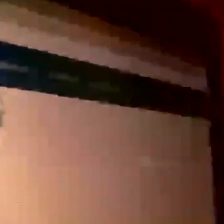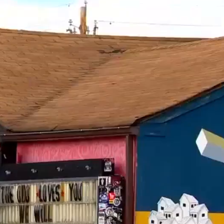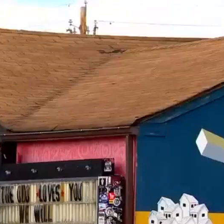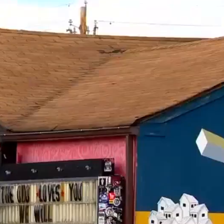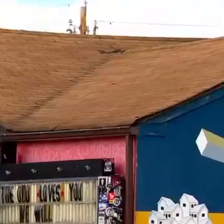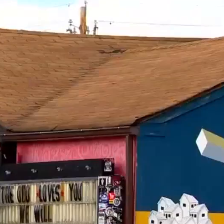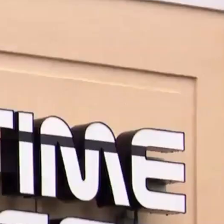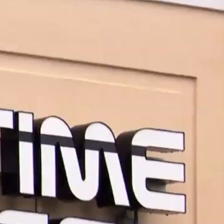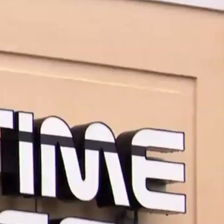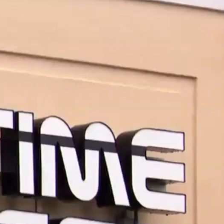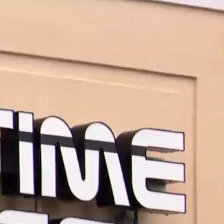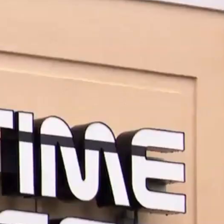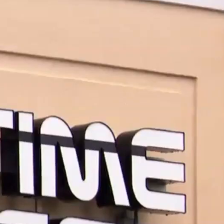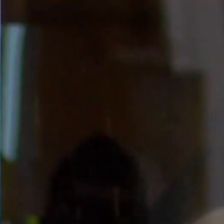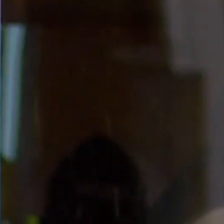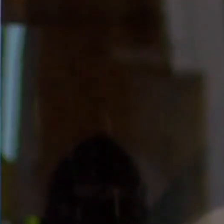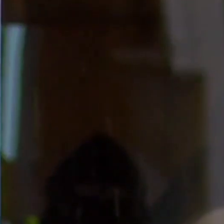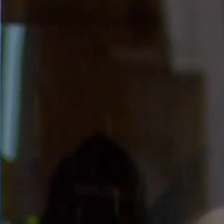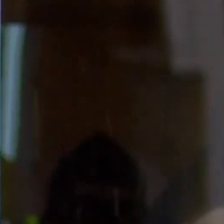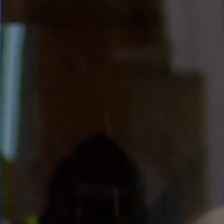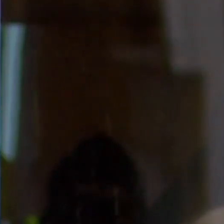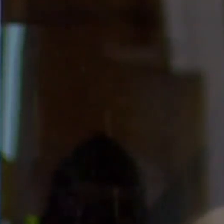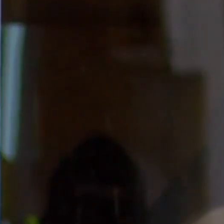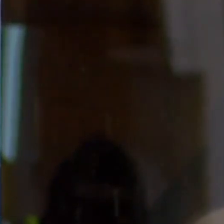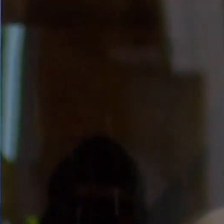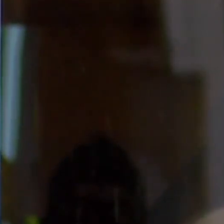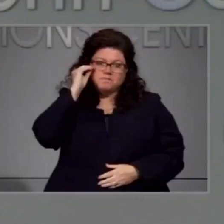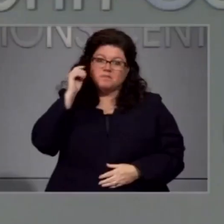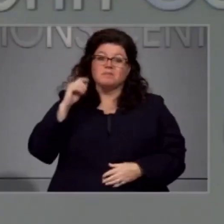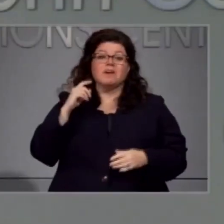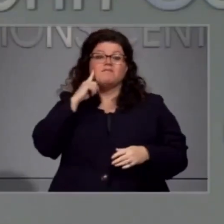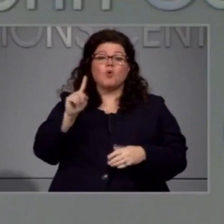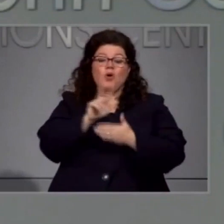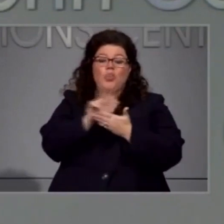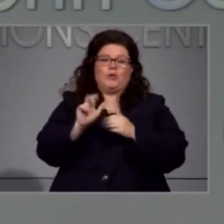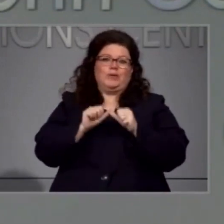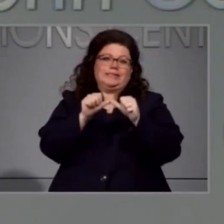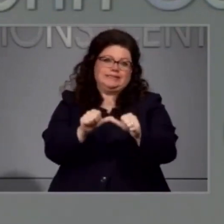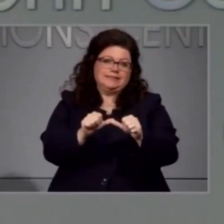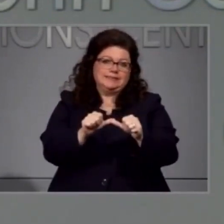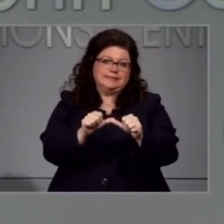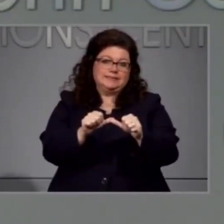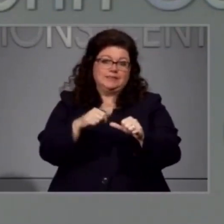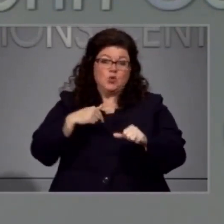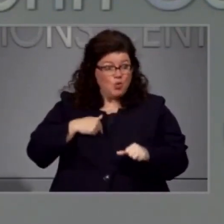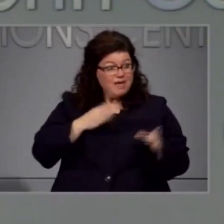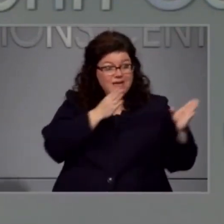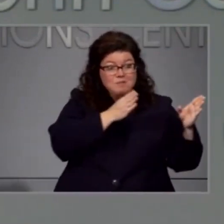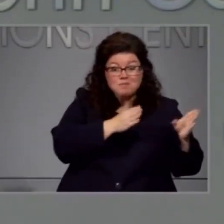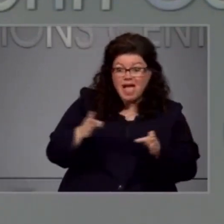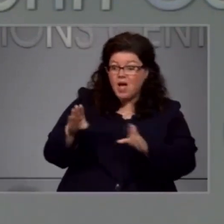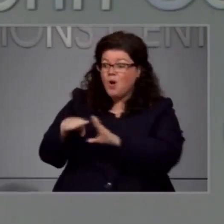restrictions, meaning bars and gyms will remain closed until at least mid-July. Now, this is not where we plan to be or wanted